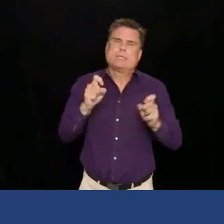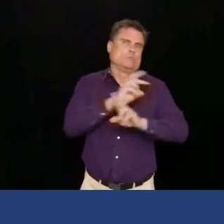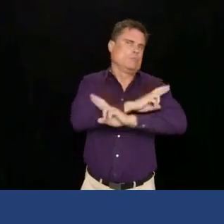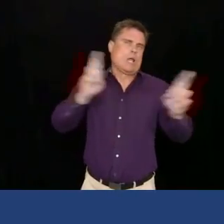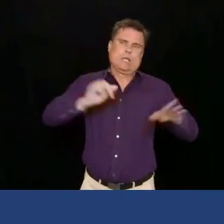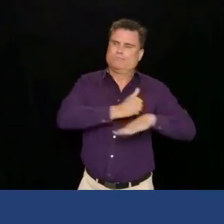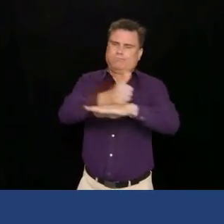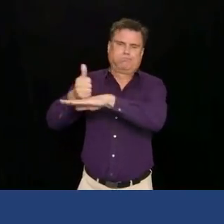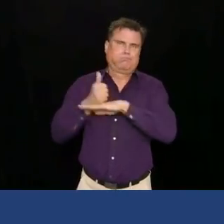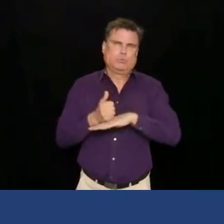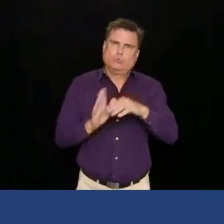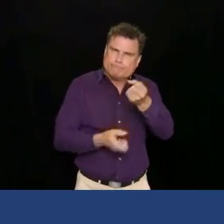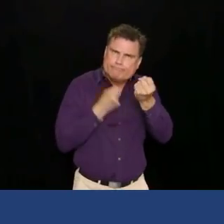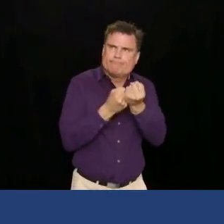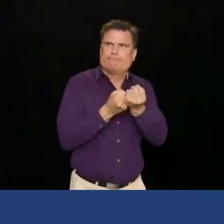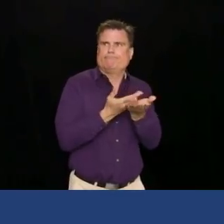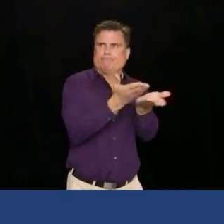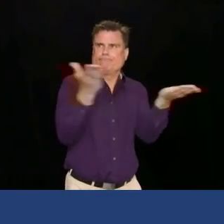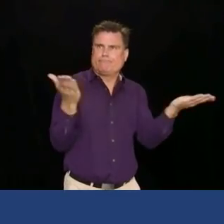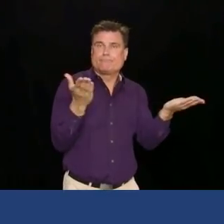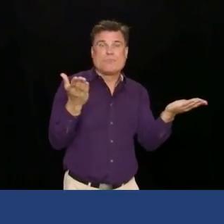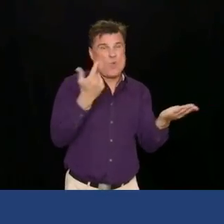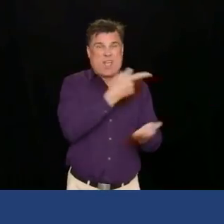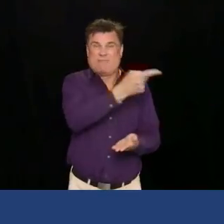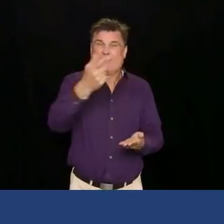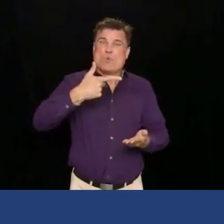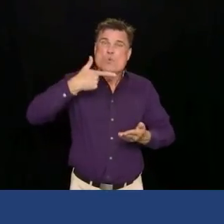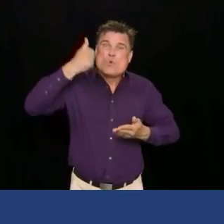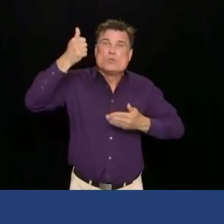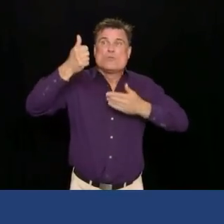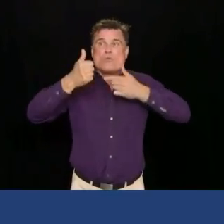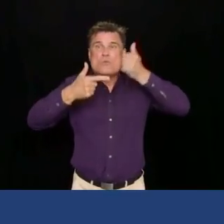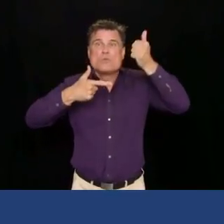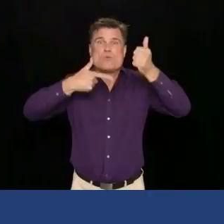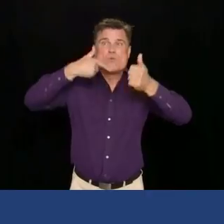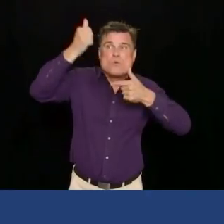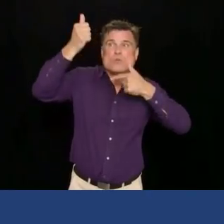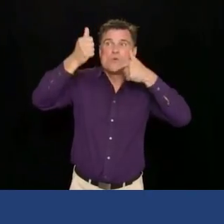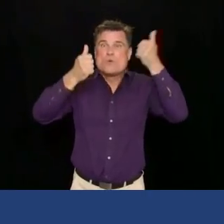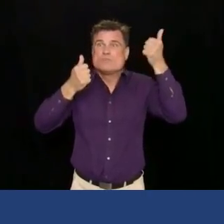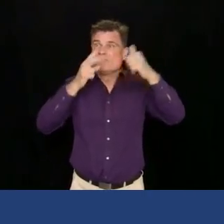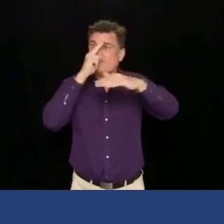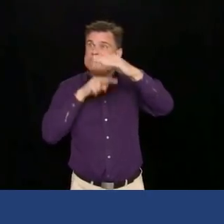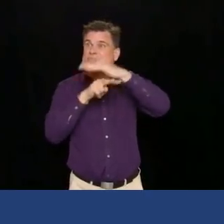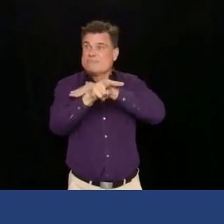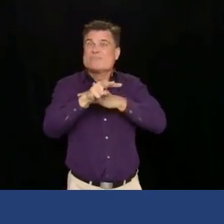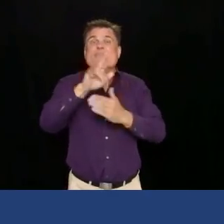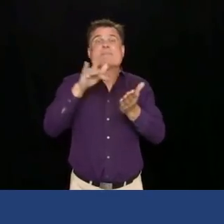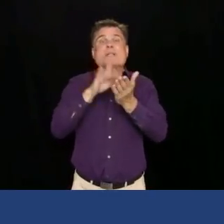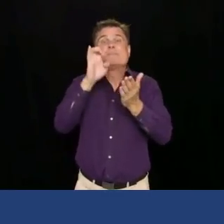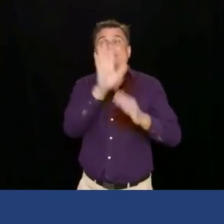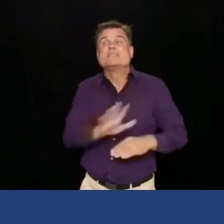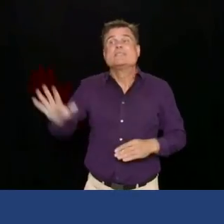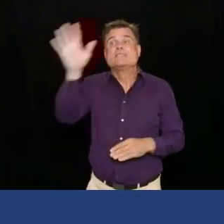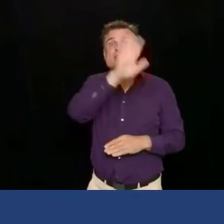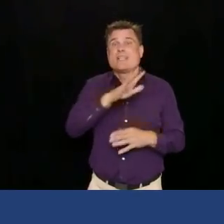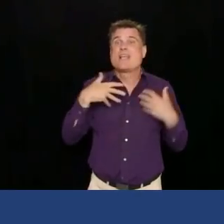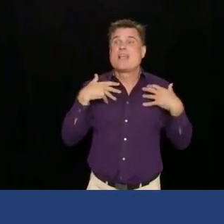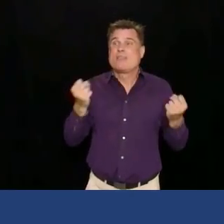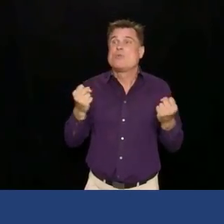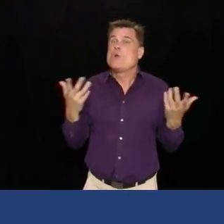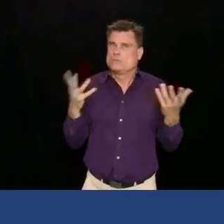Our population is aging, and we're anticipating, as the Minister pointed out, that Interior Health Region will grow by